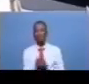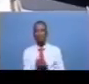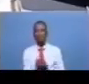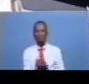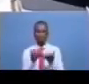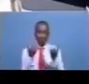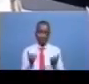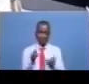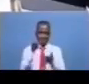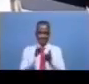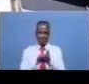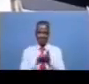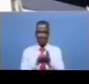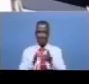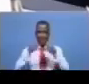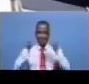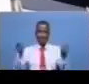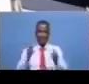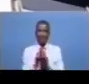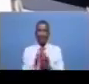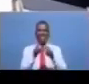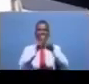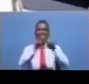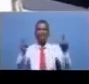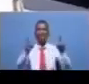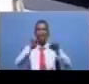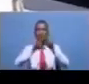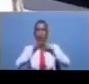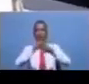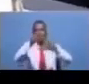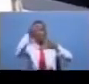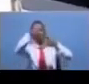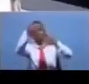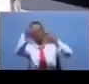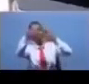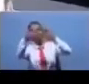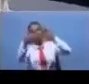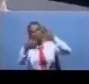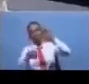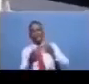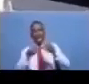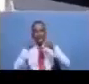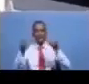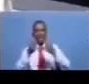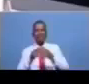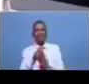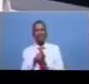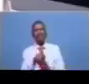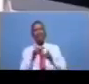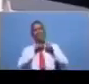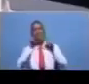And even in that unsigned press release, different figures were issued or put out, 14,